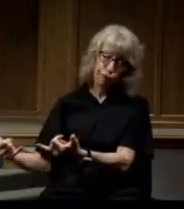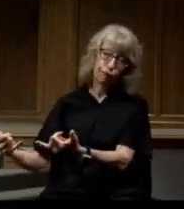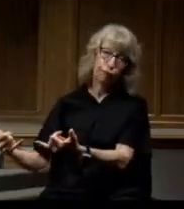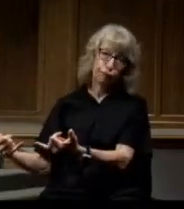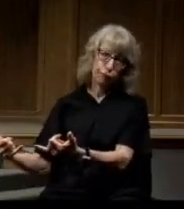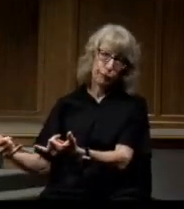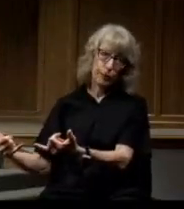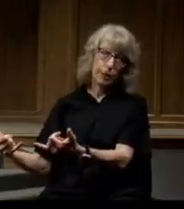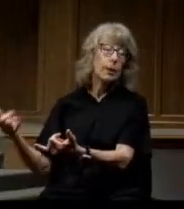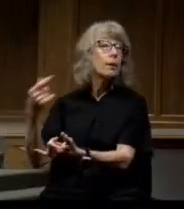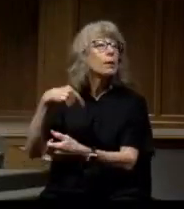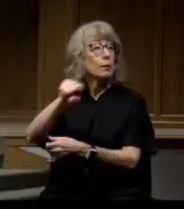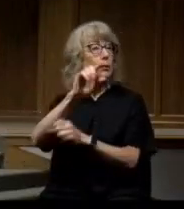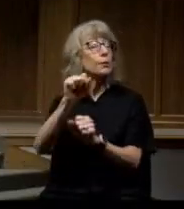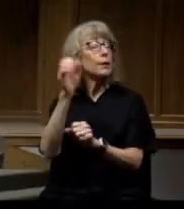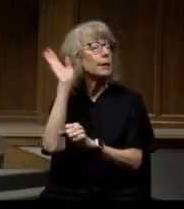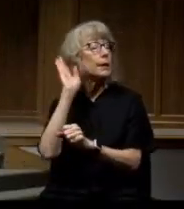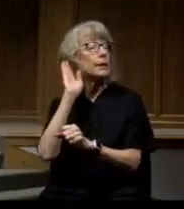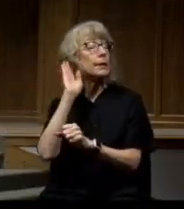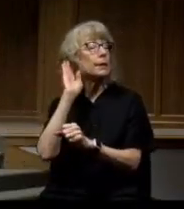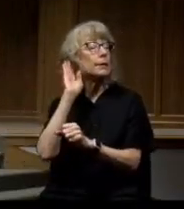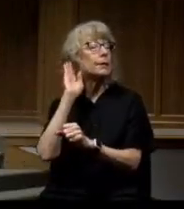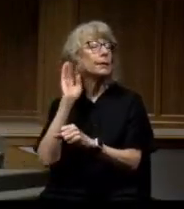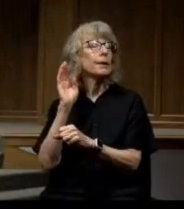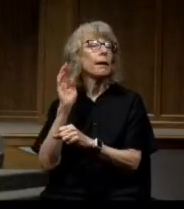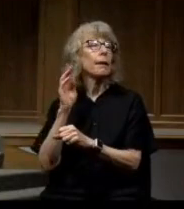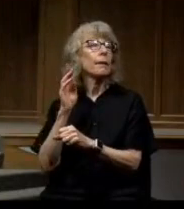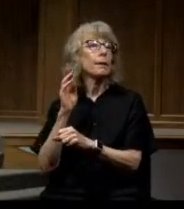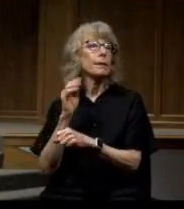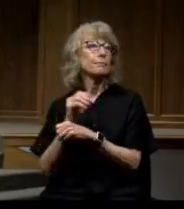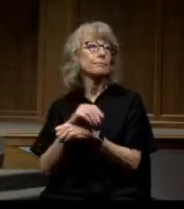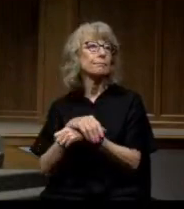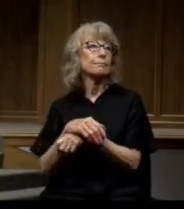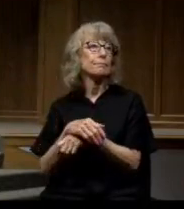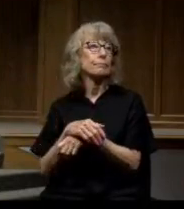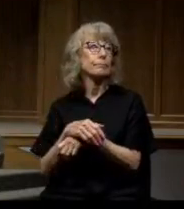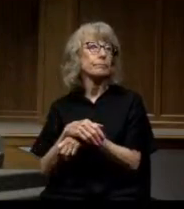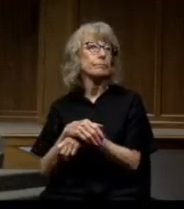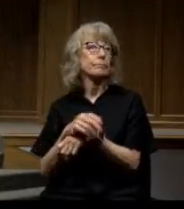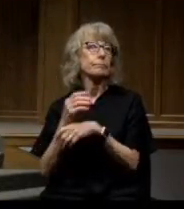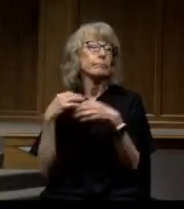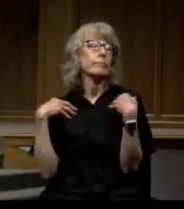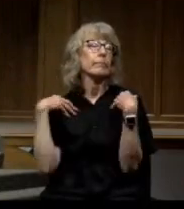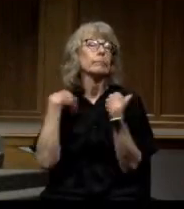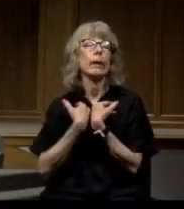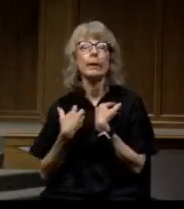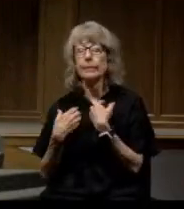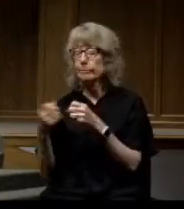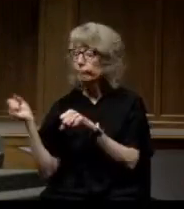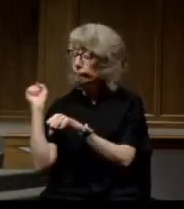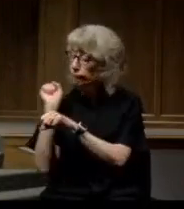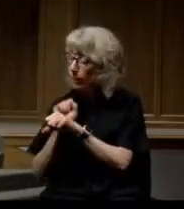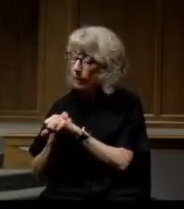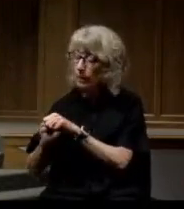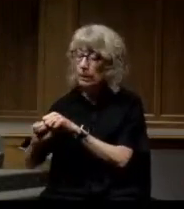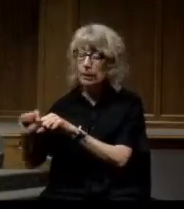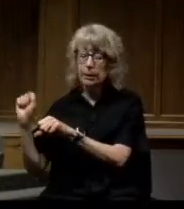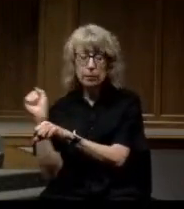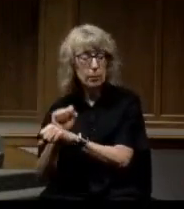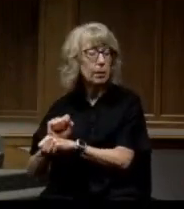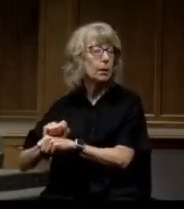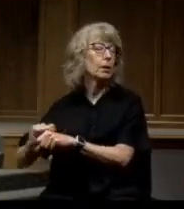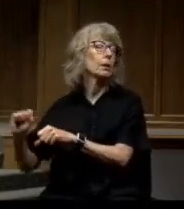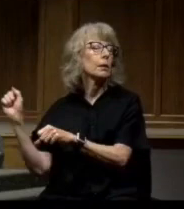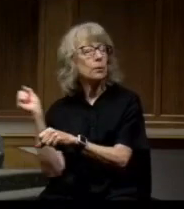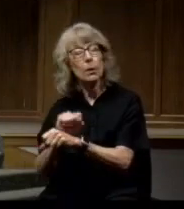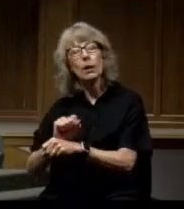the misery in his voice. Day after day after day, "I've been slaving away for you, Dad."